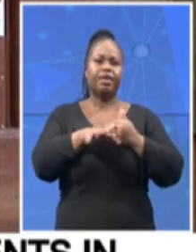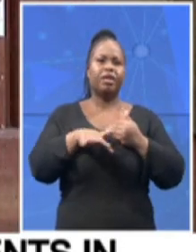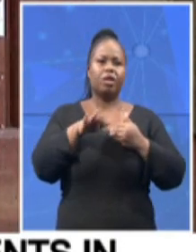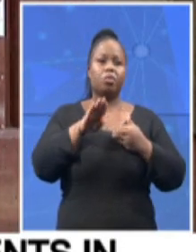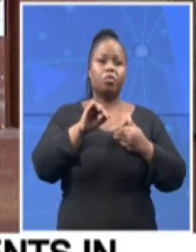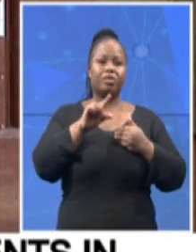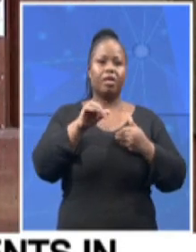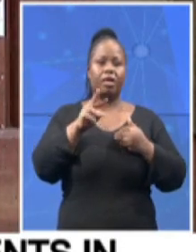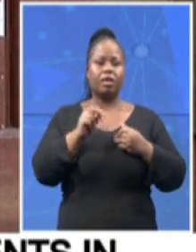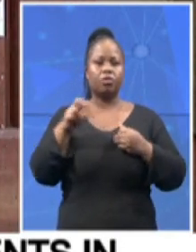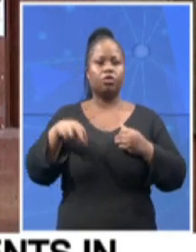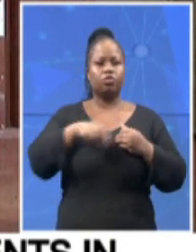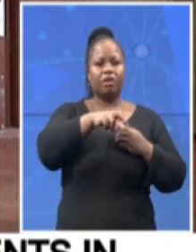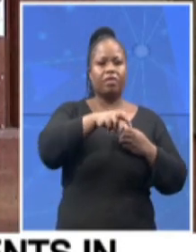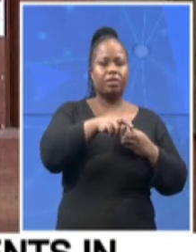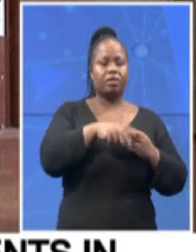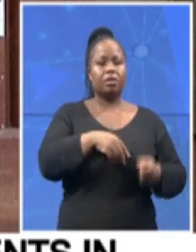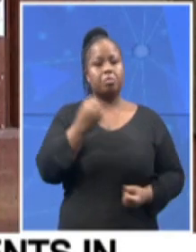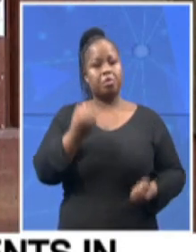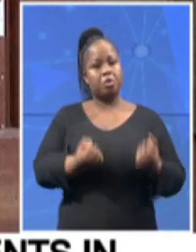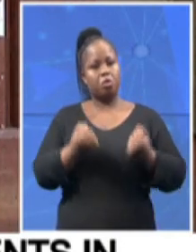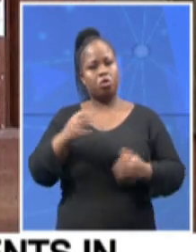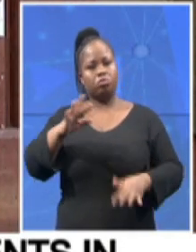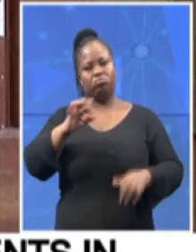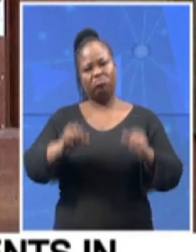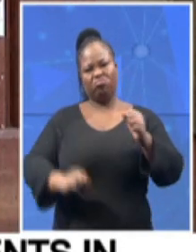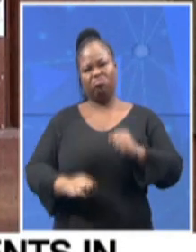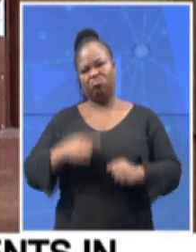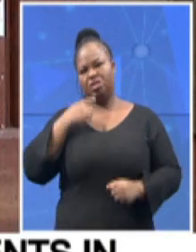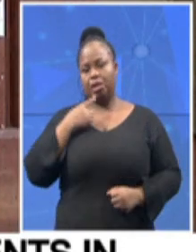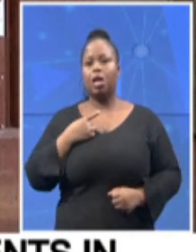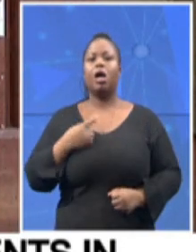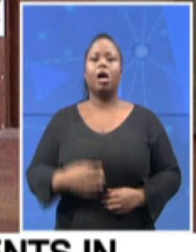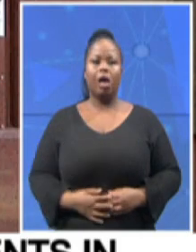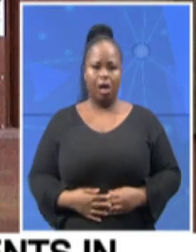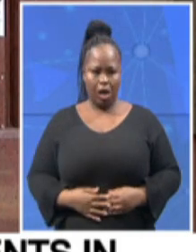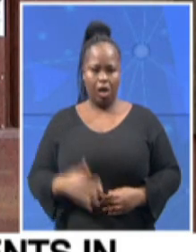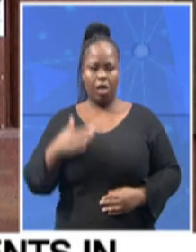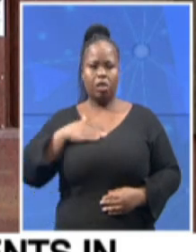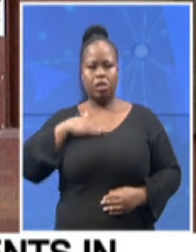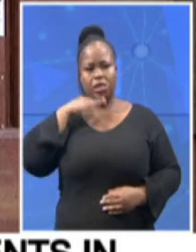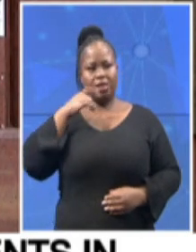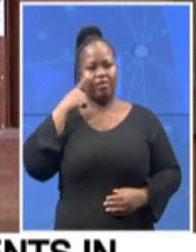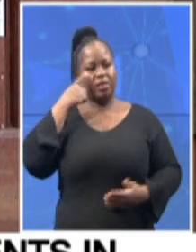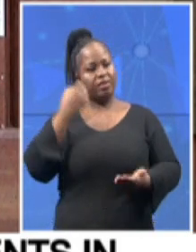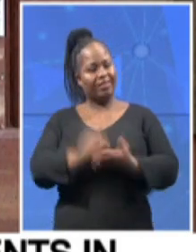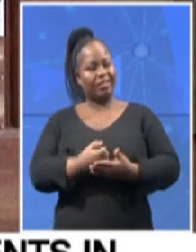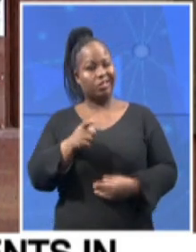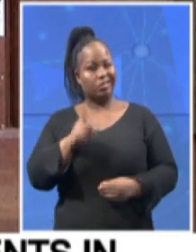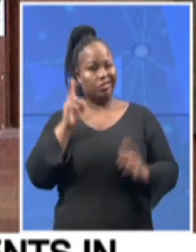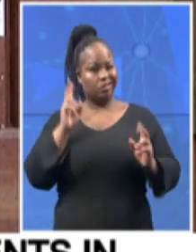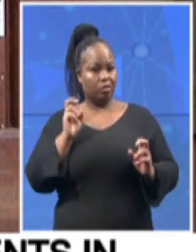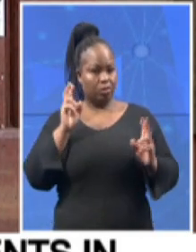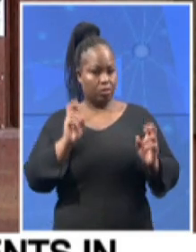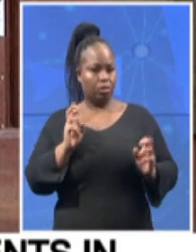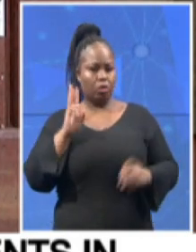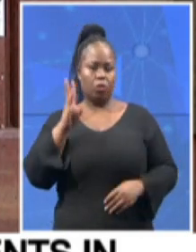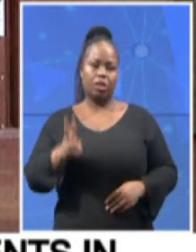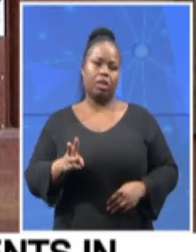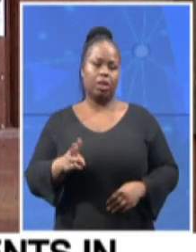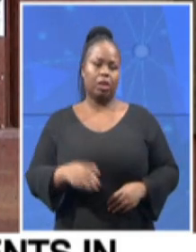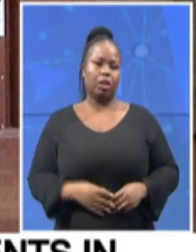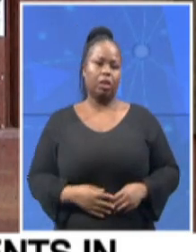actually traveling. So the court came to a conclusion that there was sufficient evidence for the matter to stand and for the